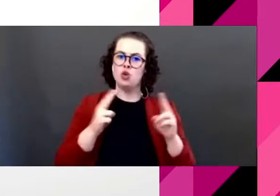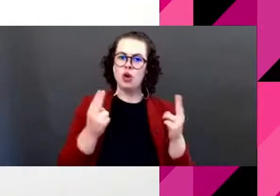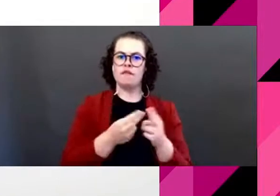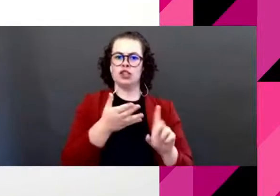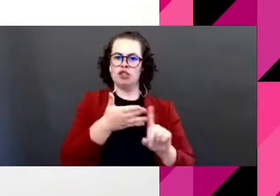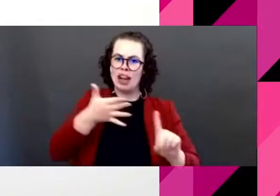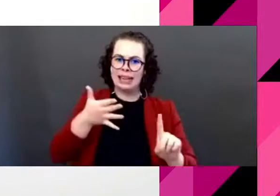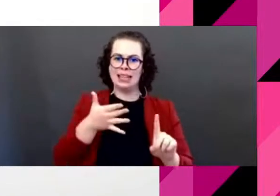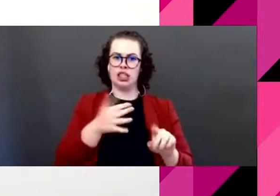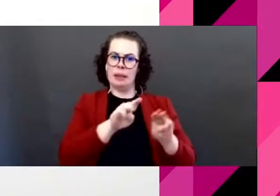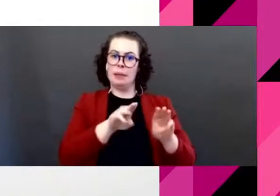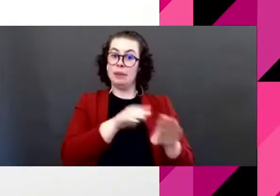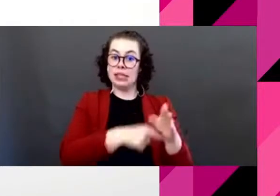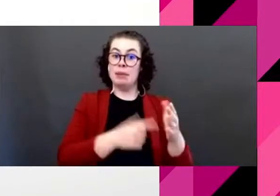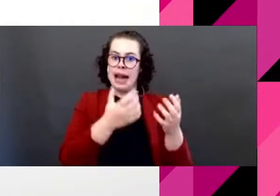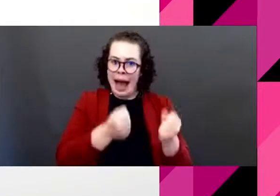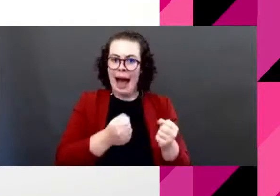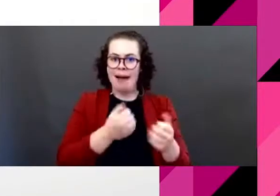legal capacity,